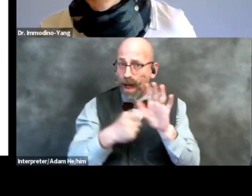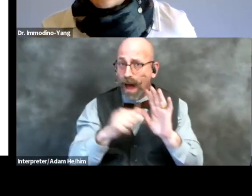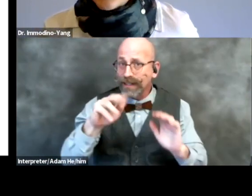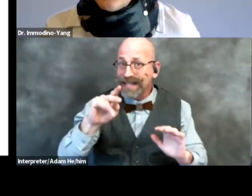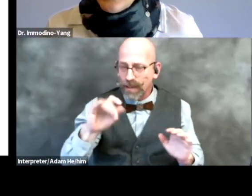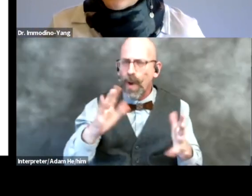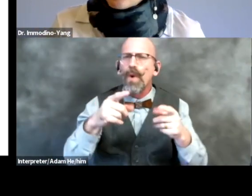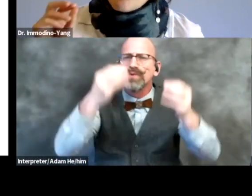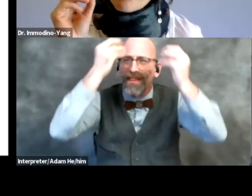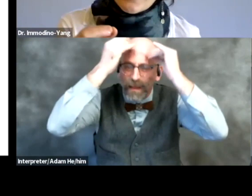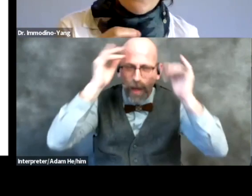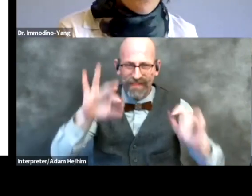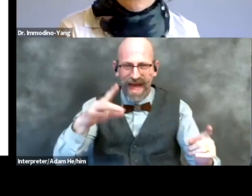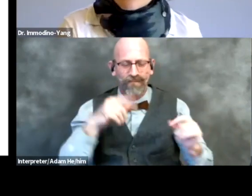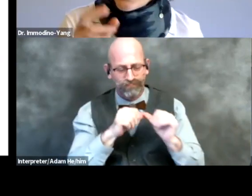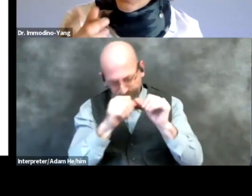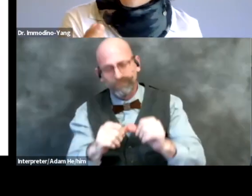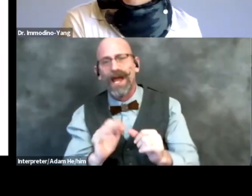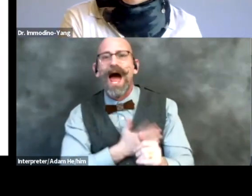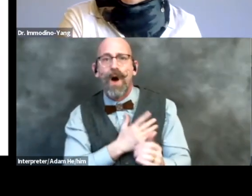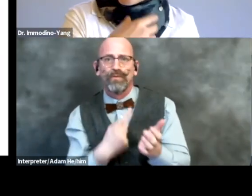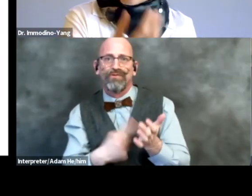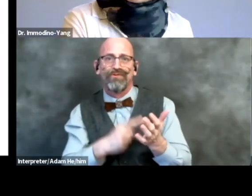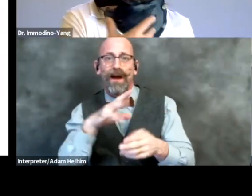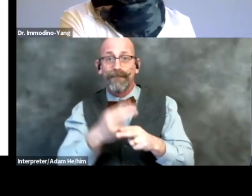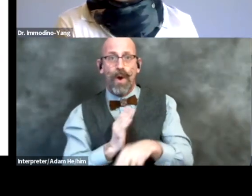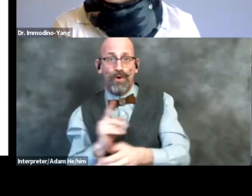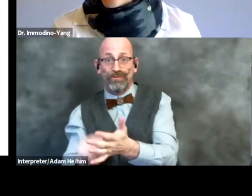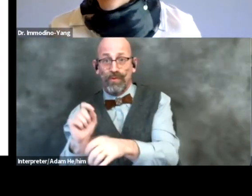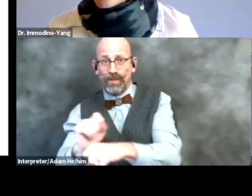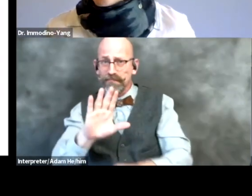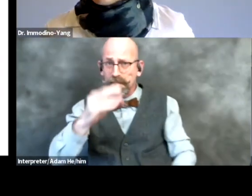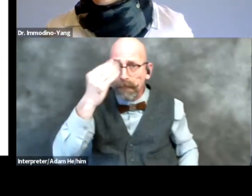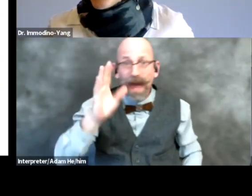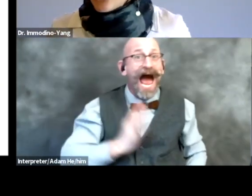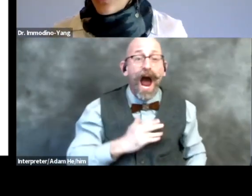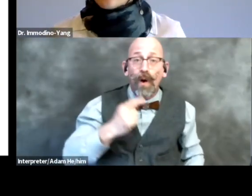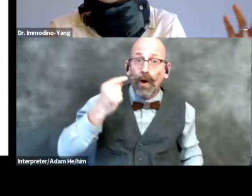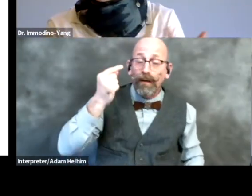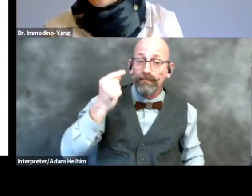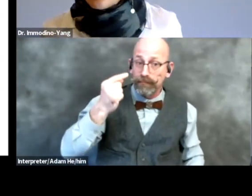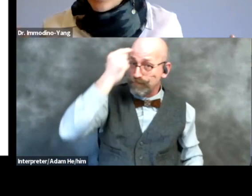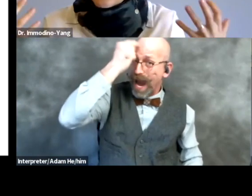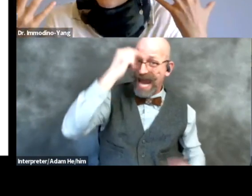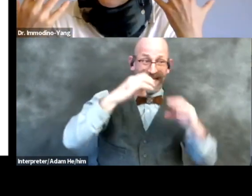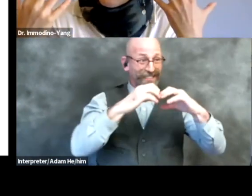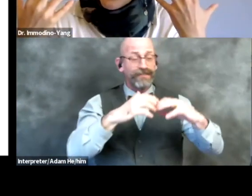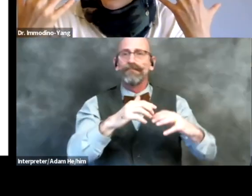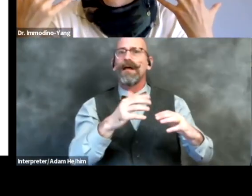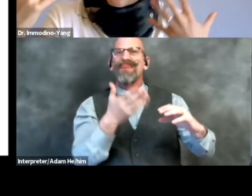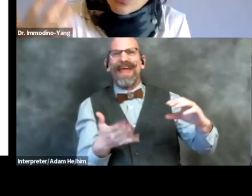to present. That I don't think of the brain as being a thing that's sort of doing stuff. I think of us as engaged,